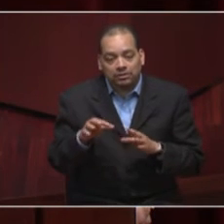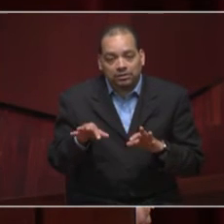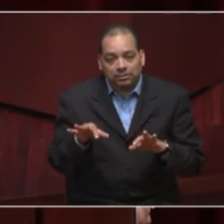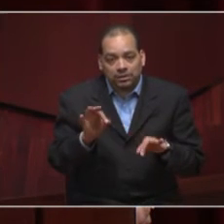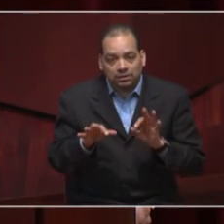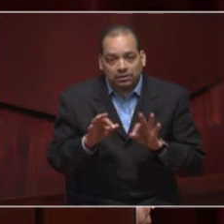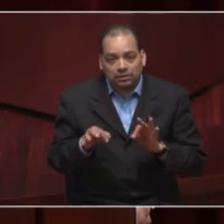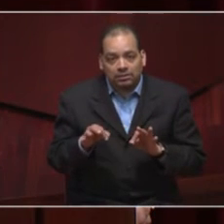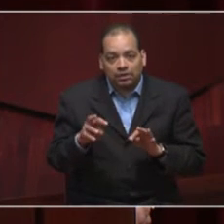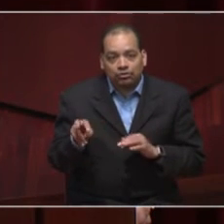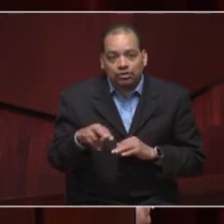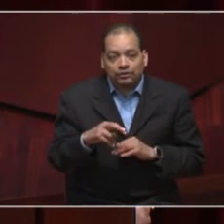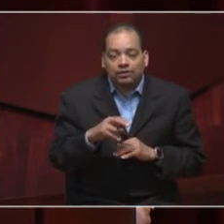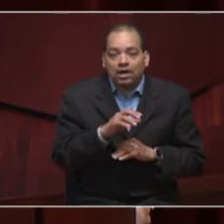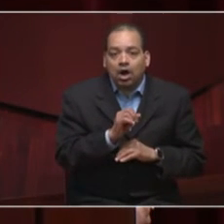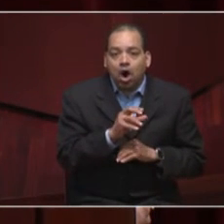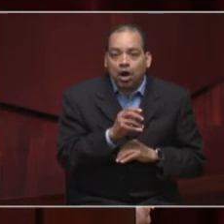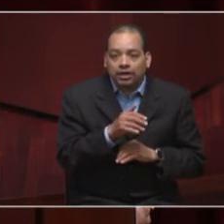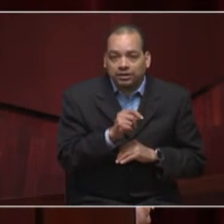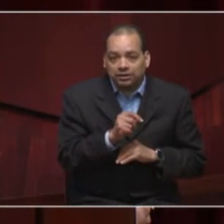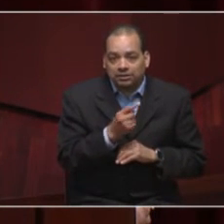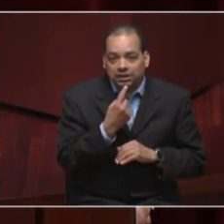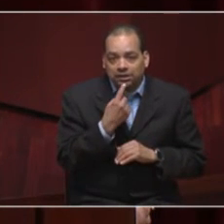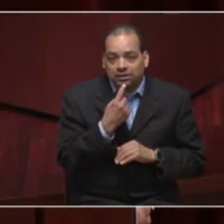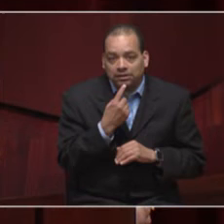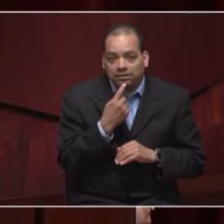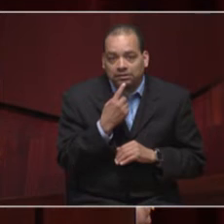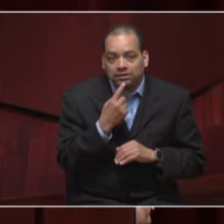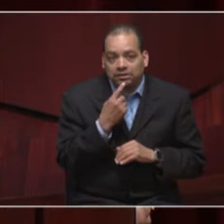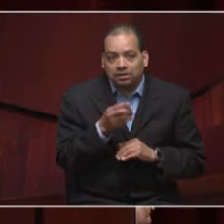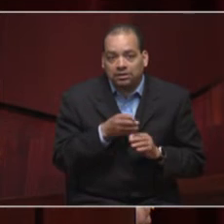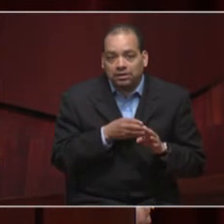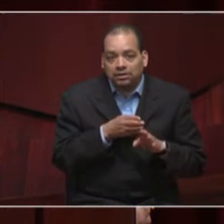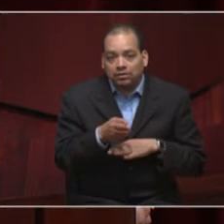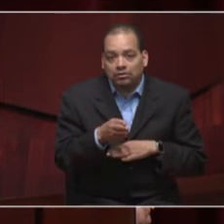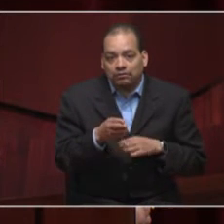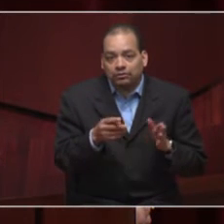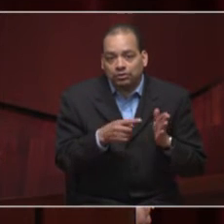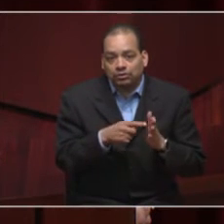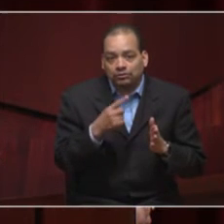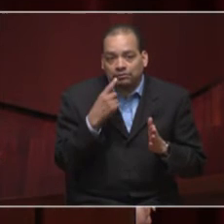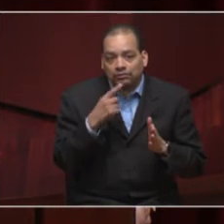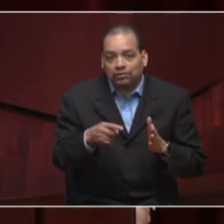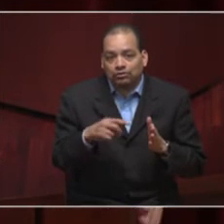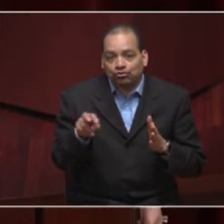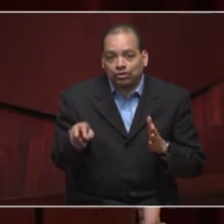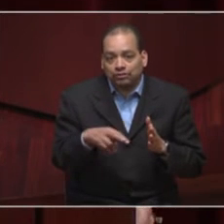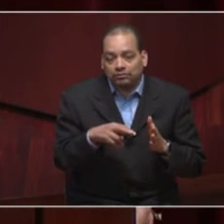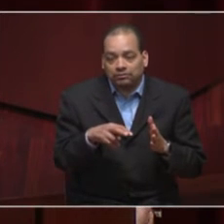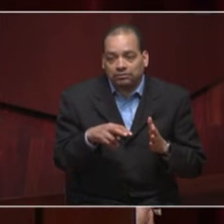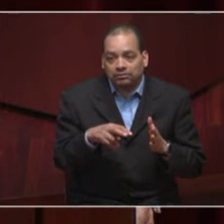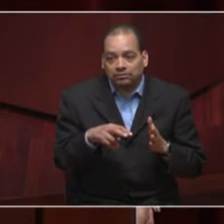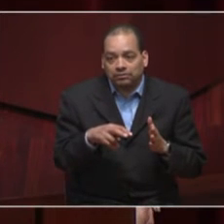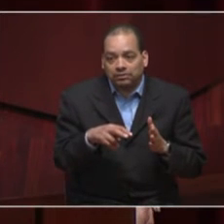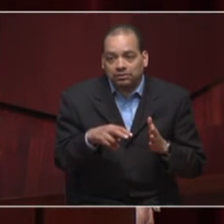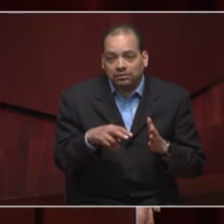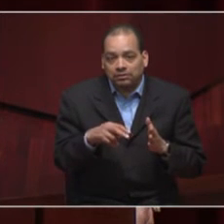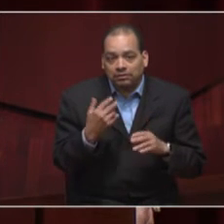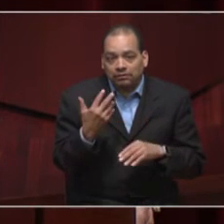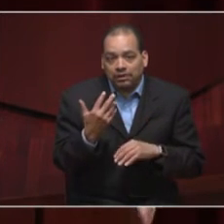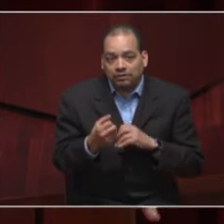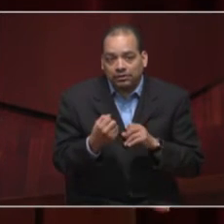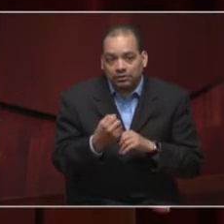transfers that ARCIS tells us were overdue for transfer, 5 years